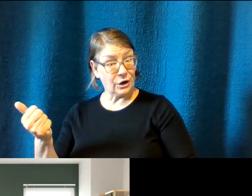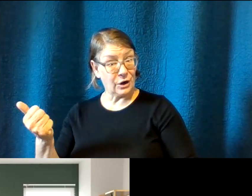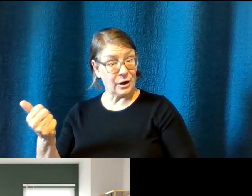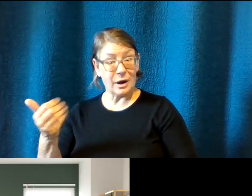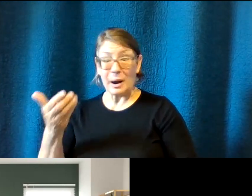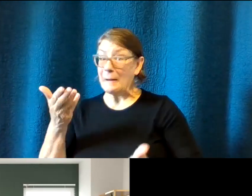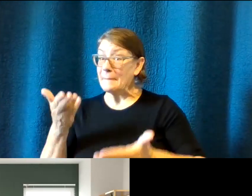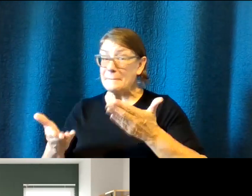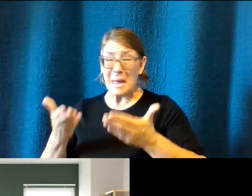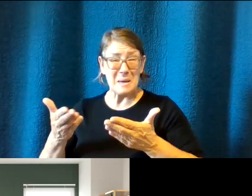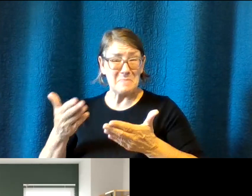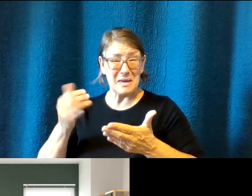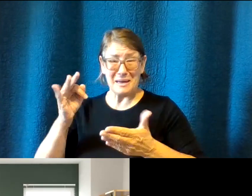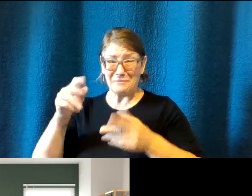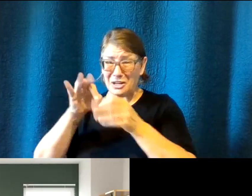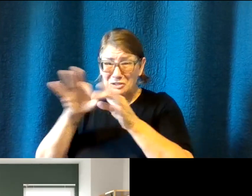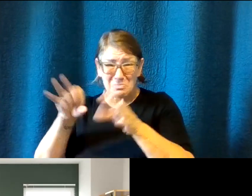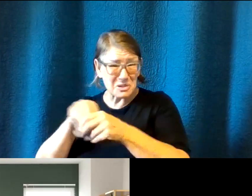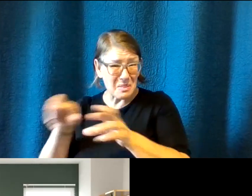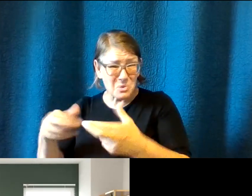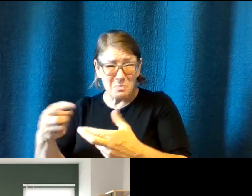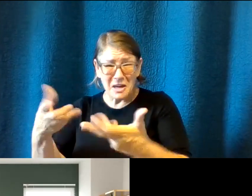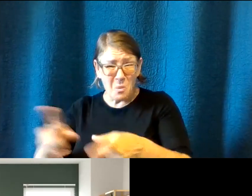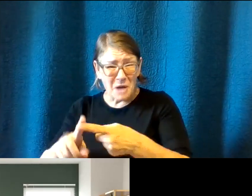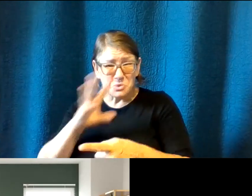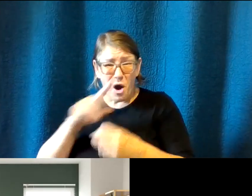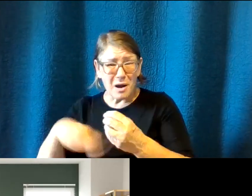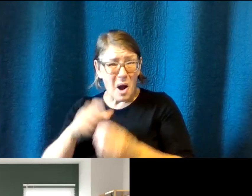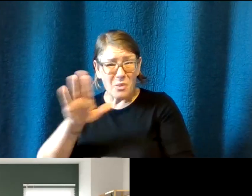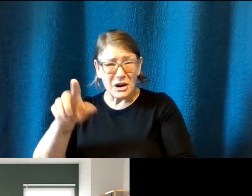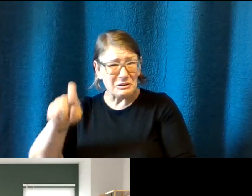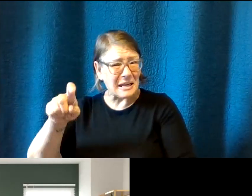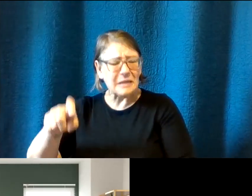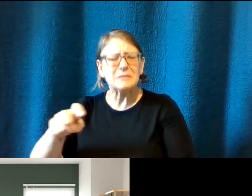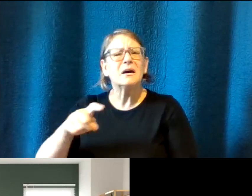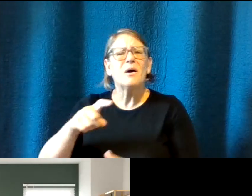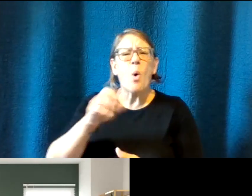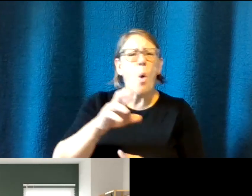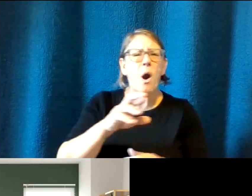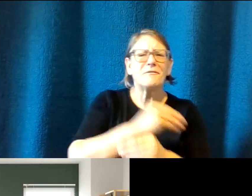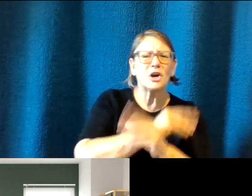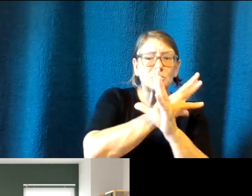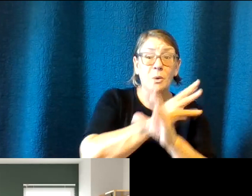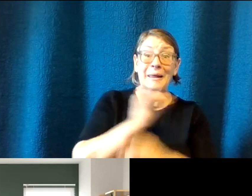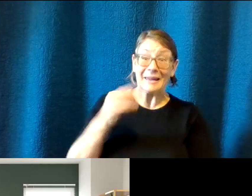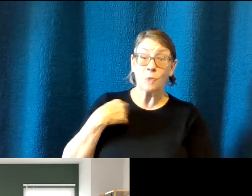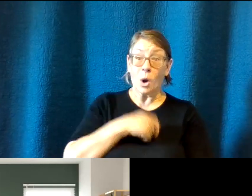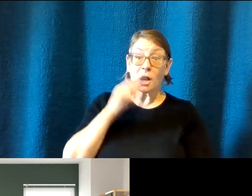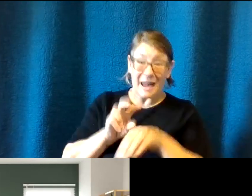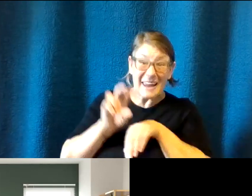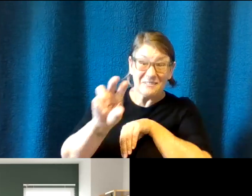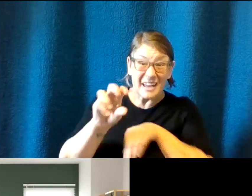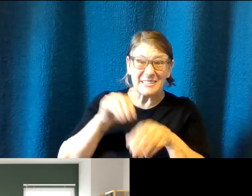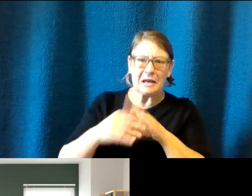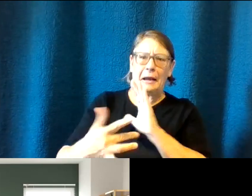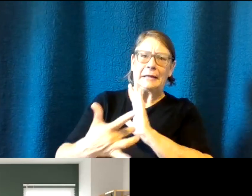speak about things with someone? What do you all see as the best if we're going to invest in a technological